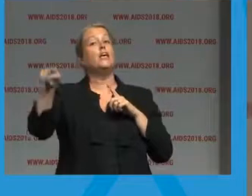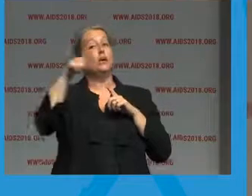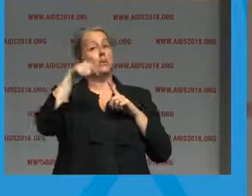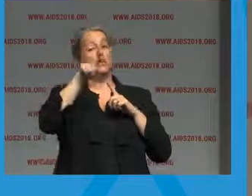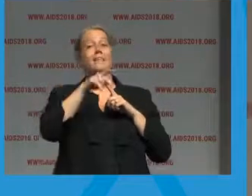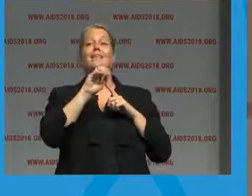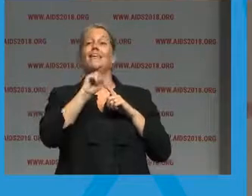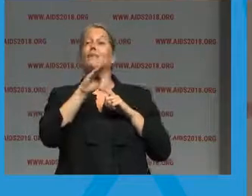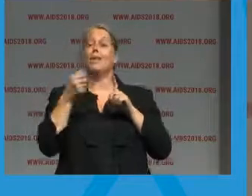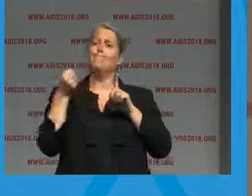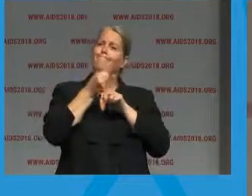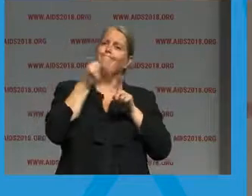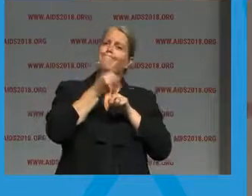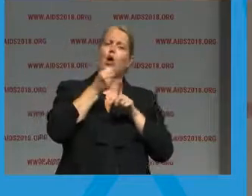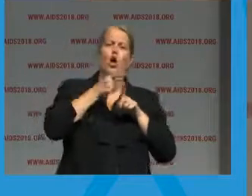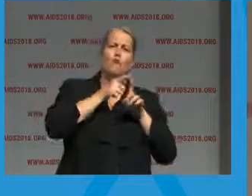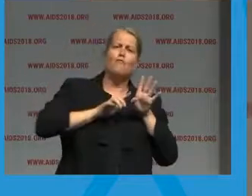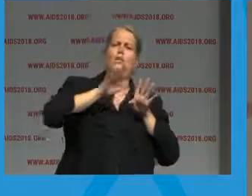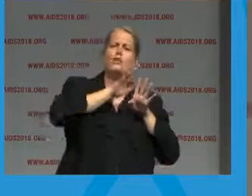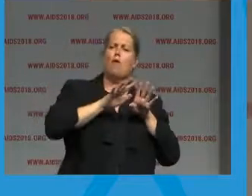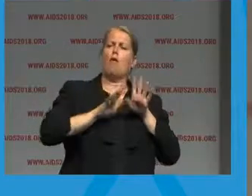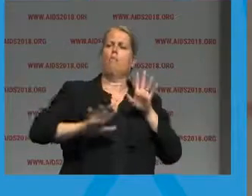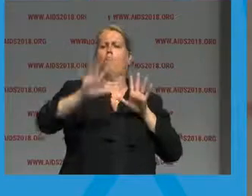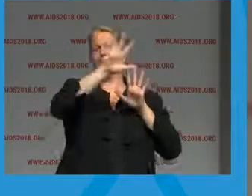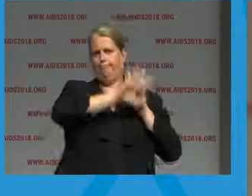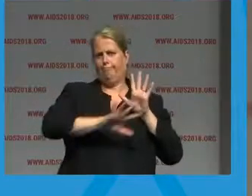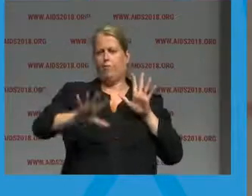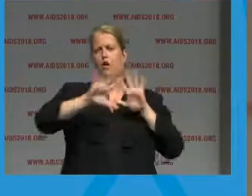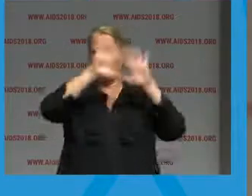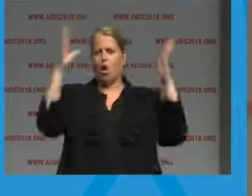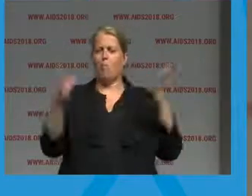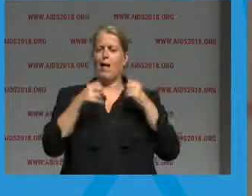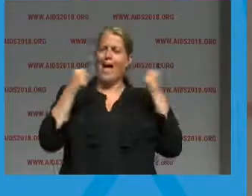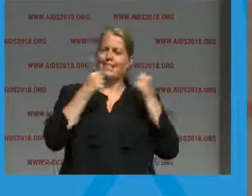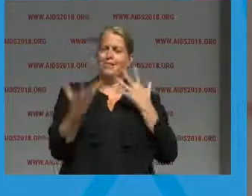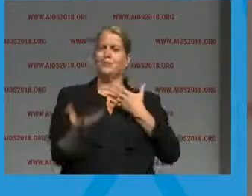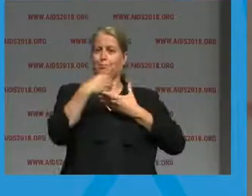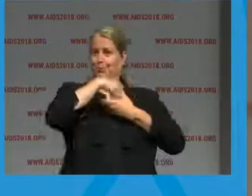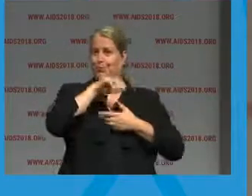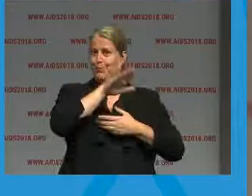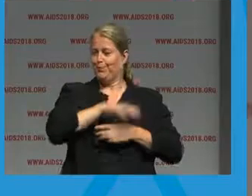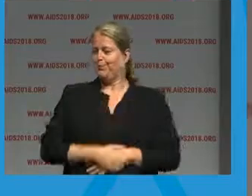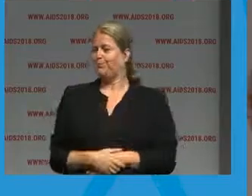regional, national, and global activism. So, Carol.